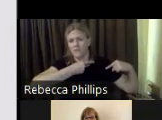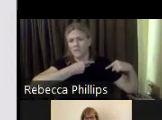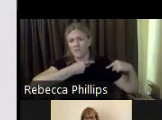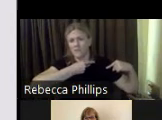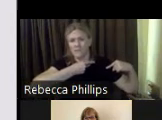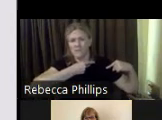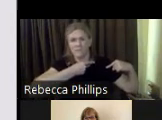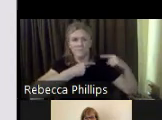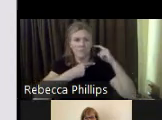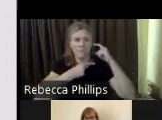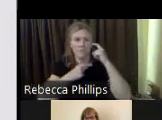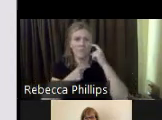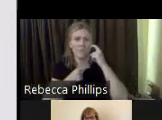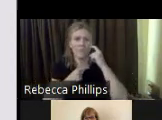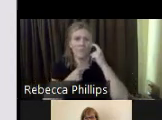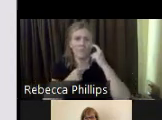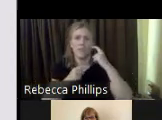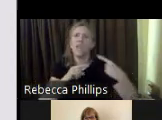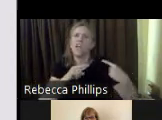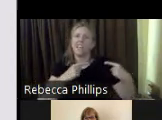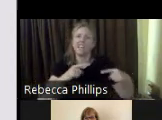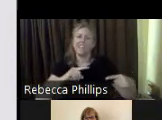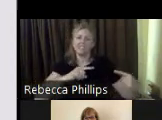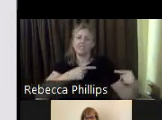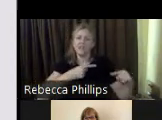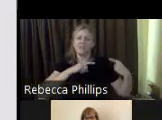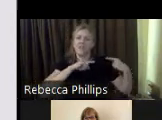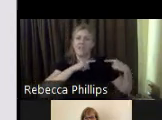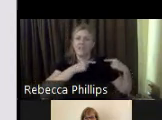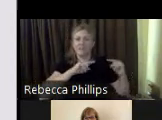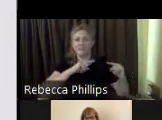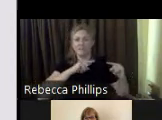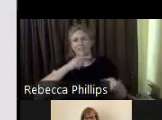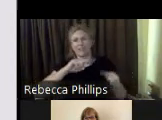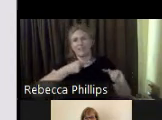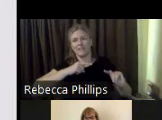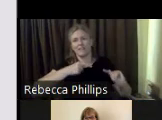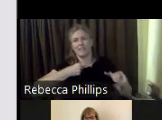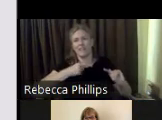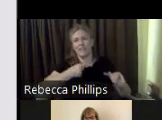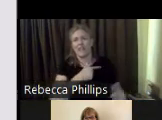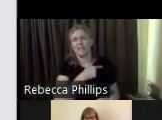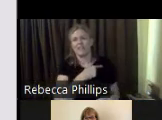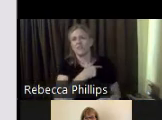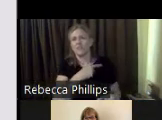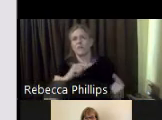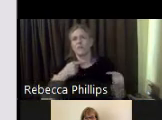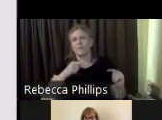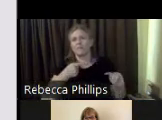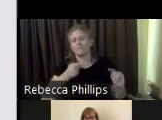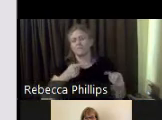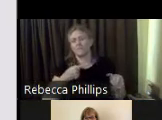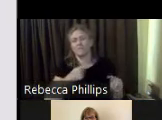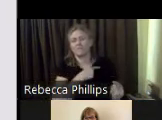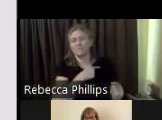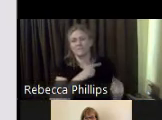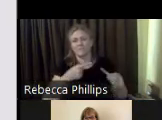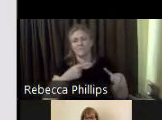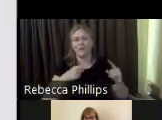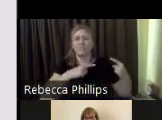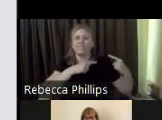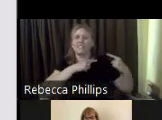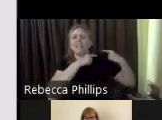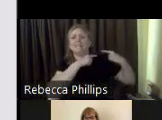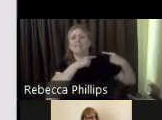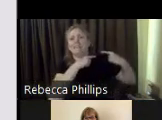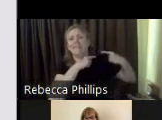Oh, shoulder hurts. That's awkward. It is. You don't have to go that close. Like you could point and do it too. So